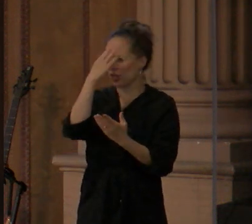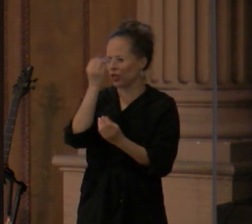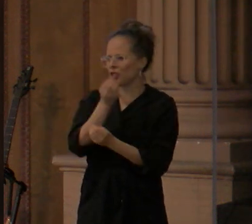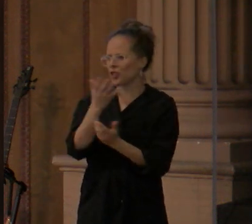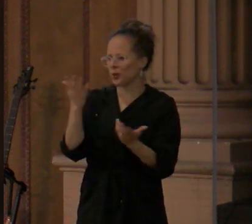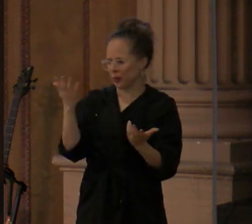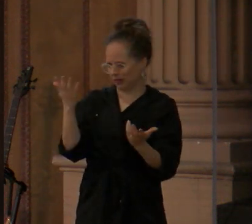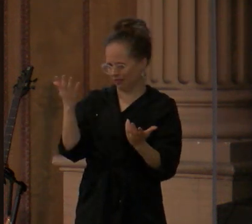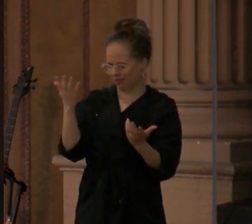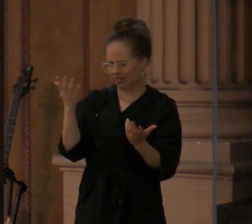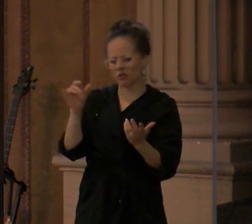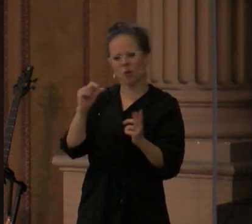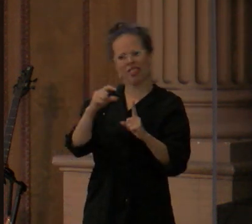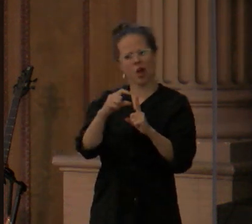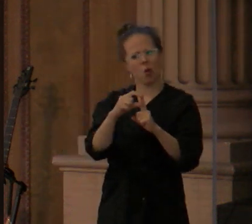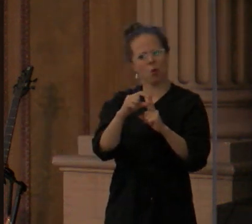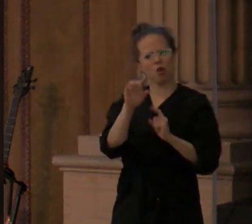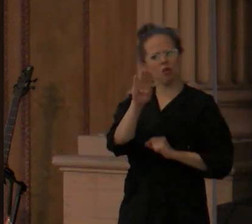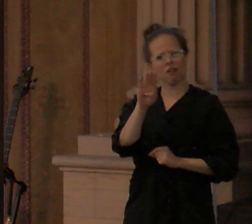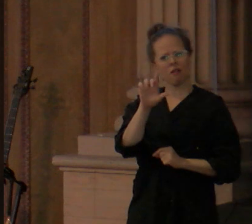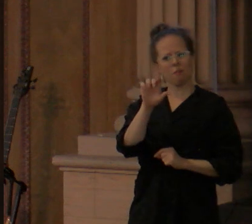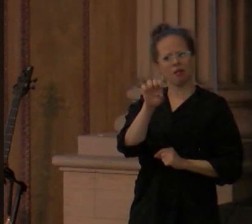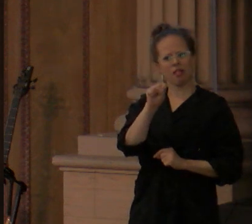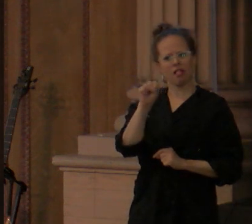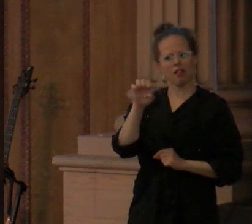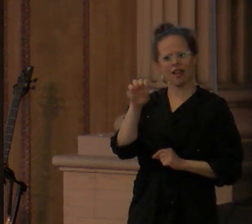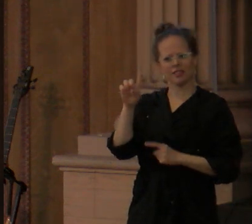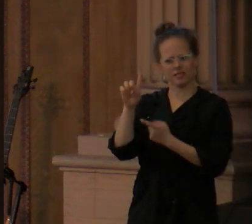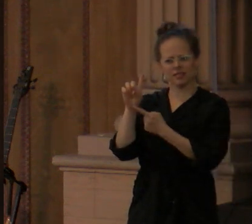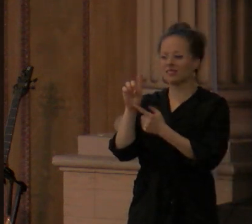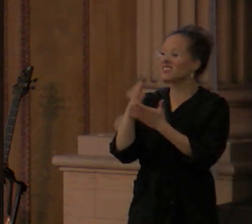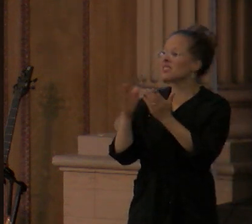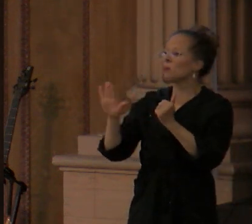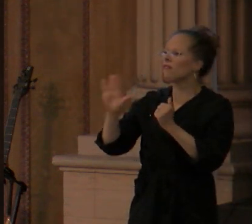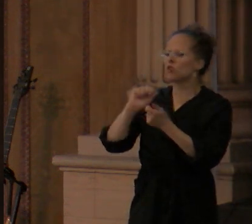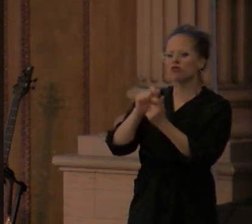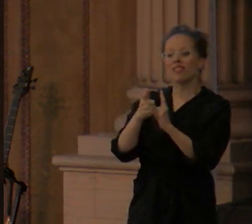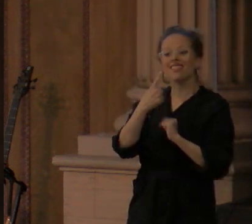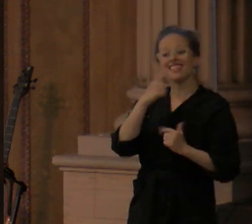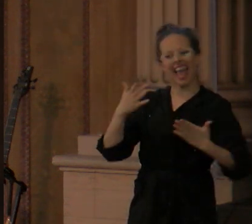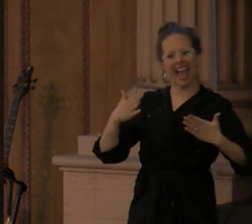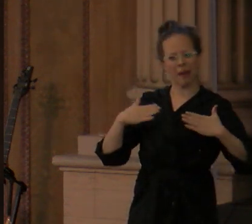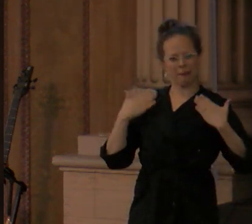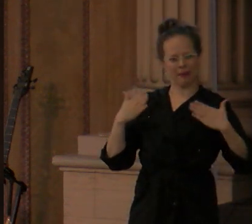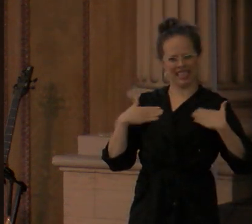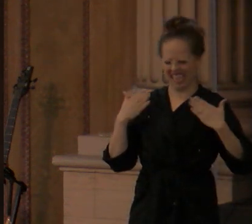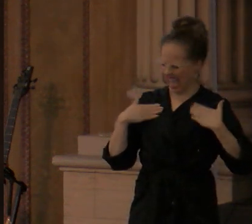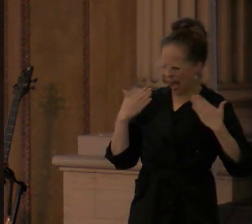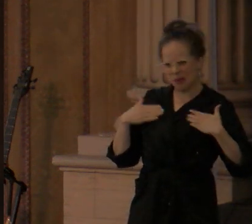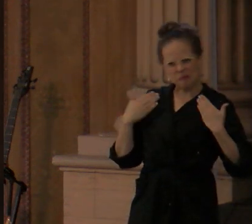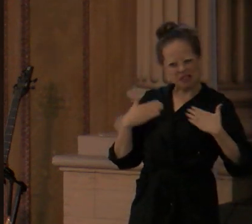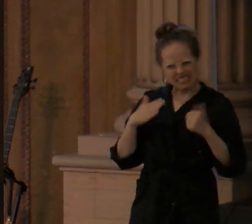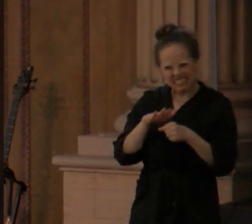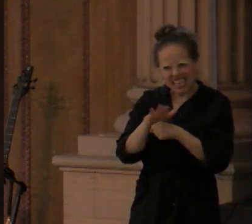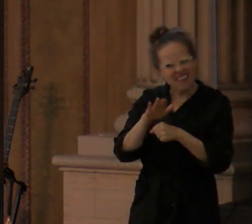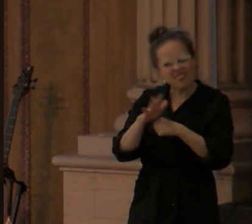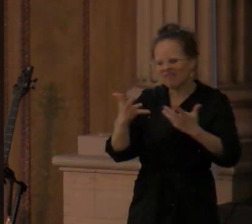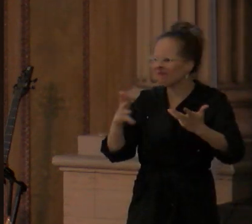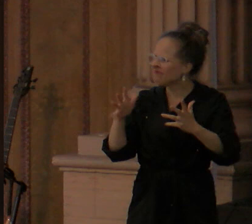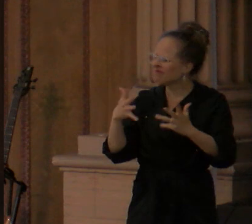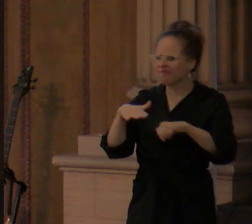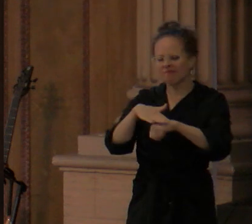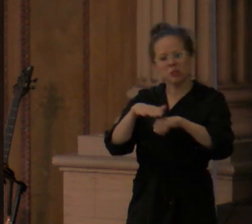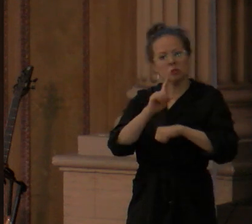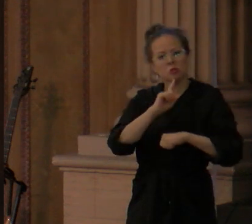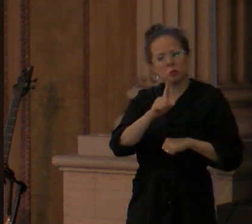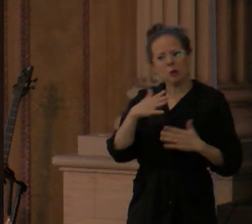So what does this word blessed mean? Some of your translations say happy, but happy doesn't go far enough. It's true,